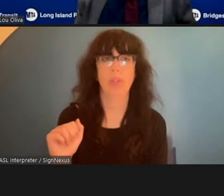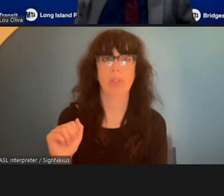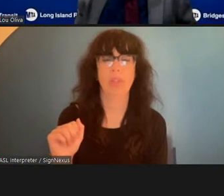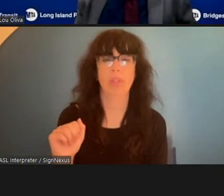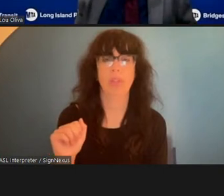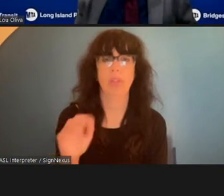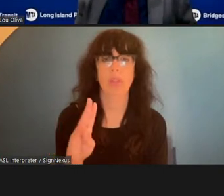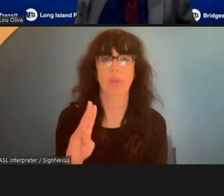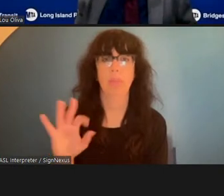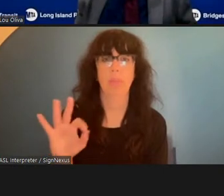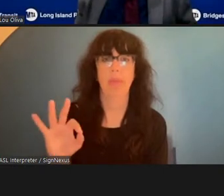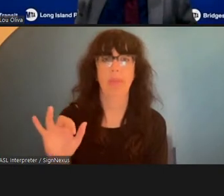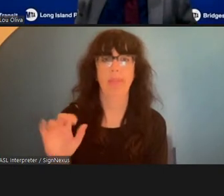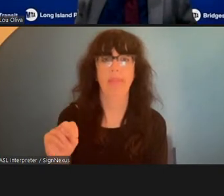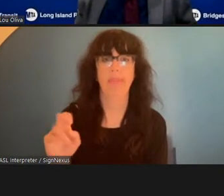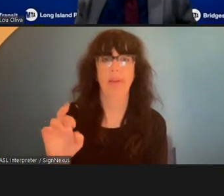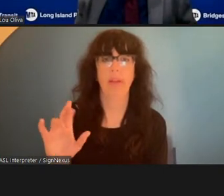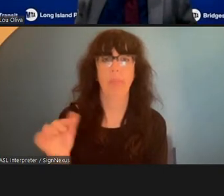bill feinberg